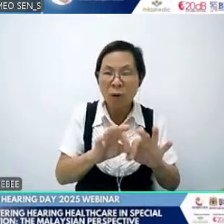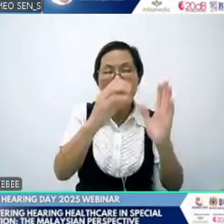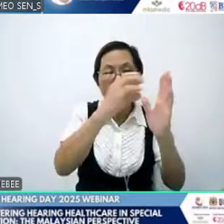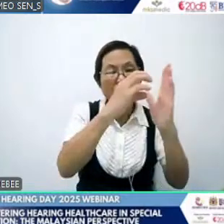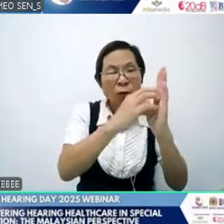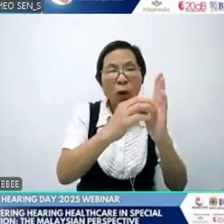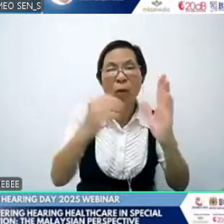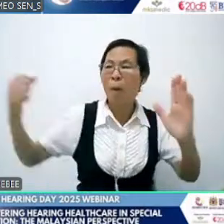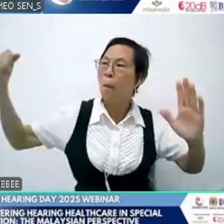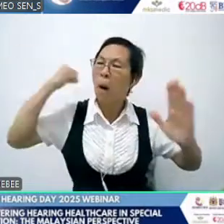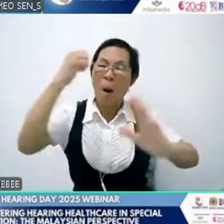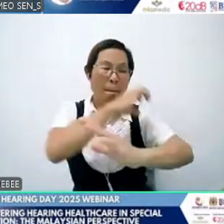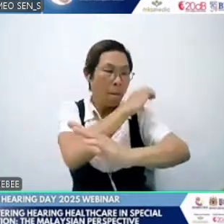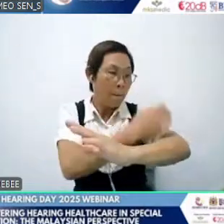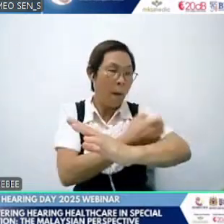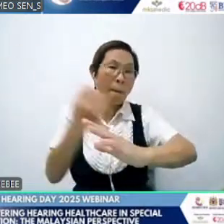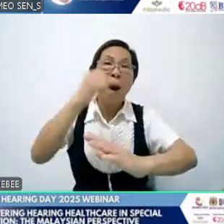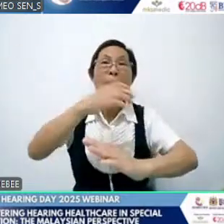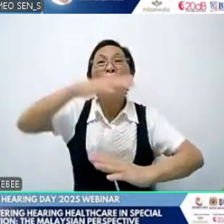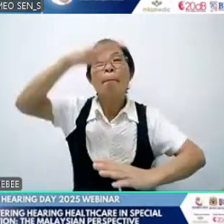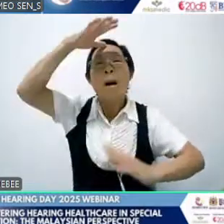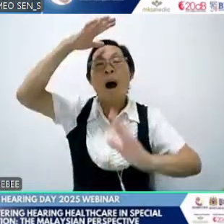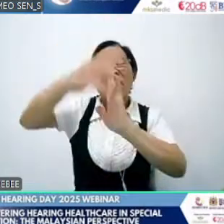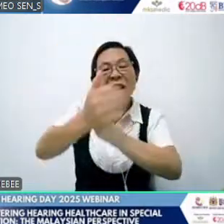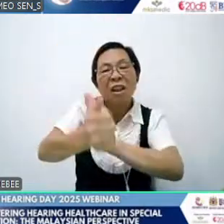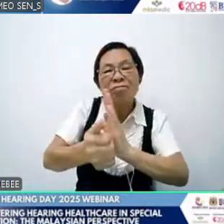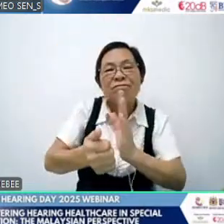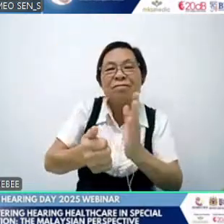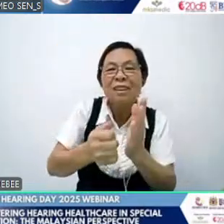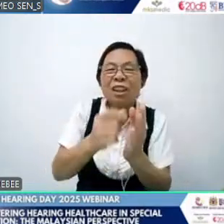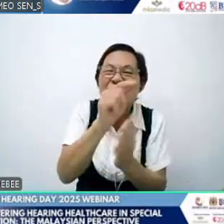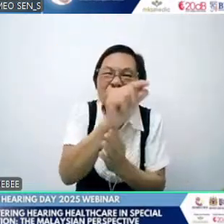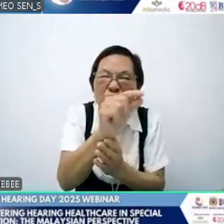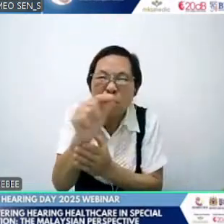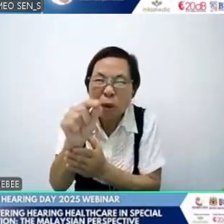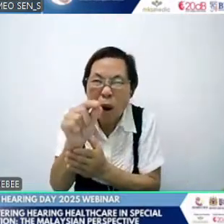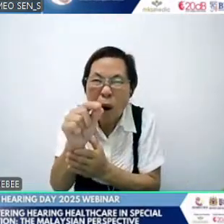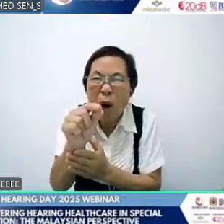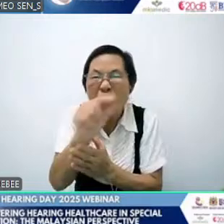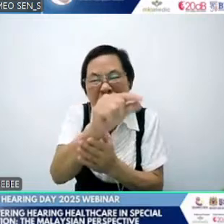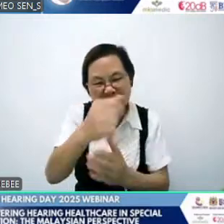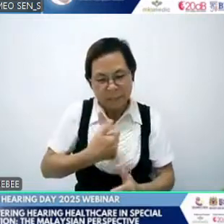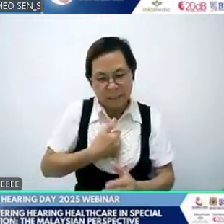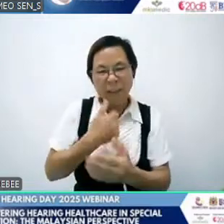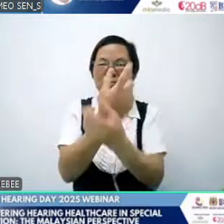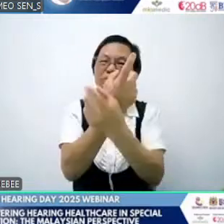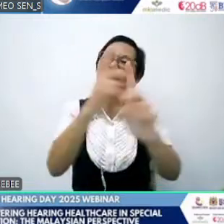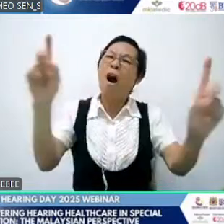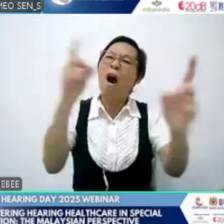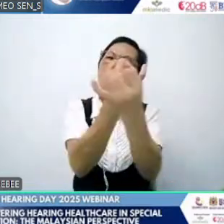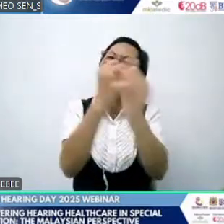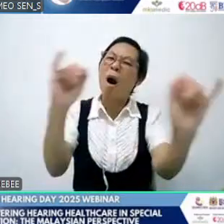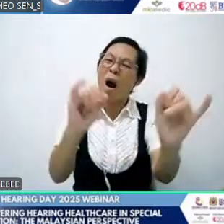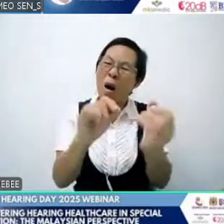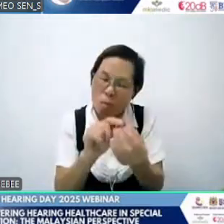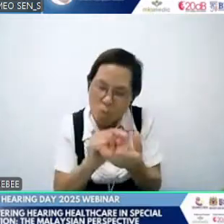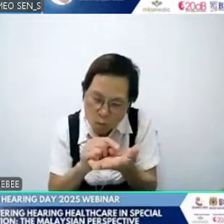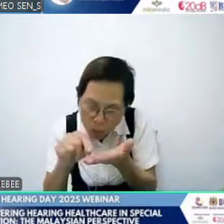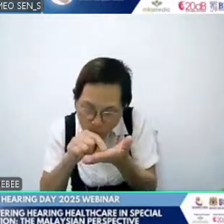empowers family by giving parents the skills to handle minor hearing aids independently. So instead of relying on